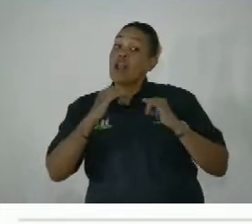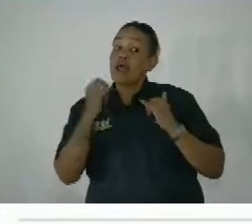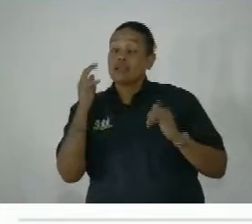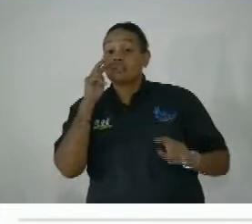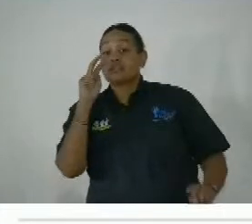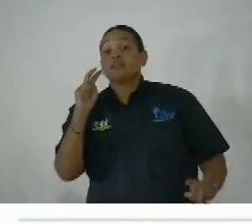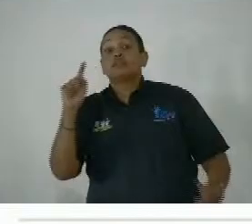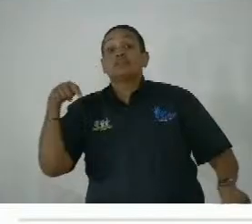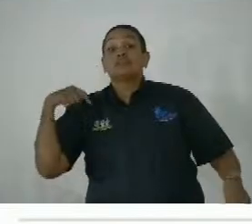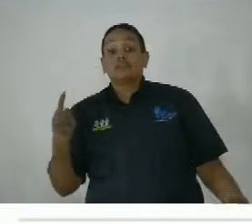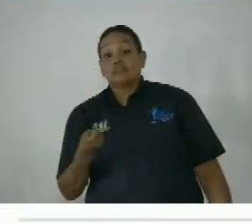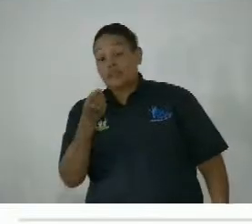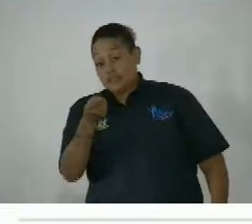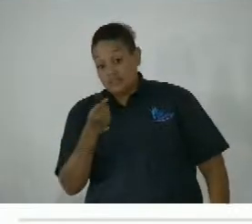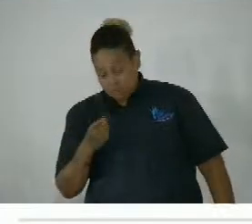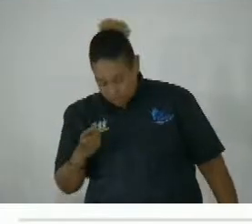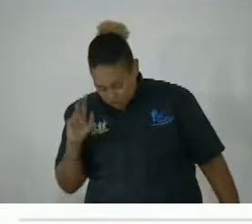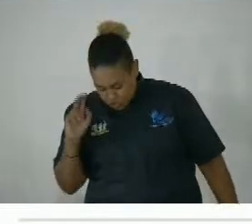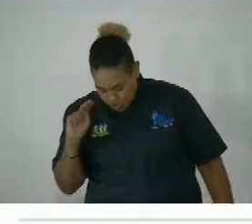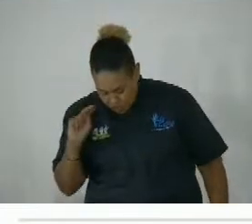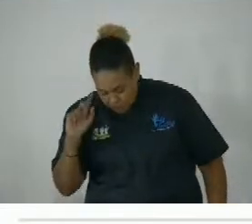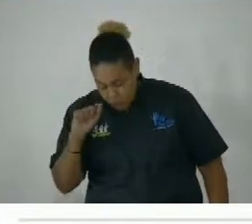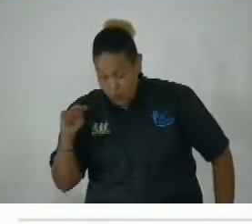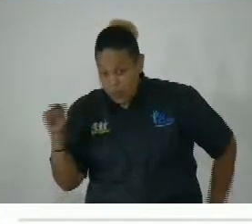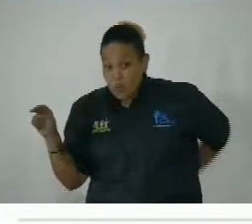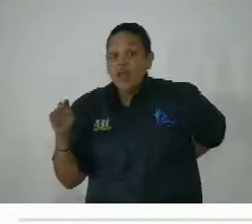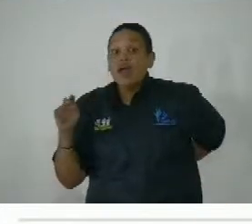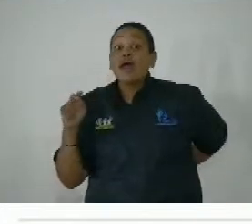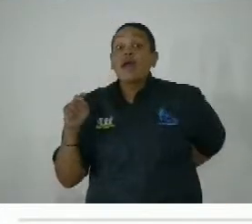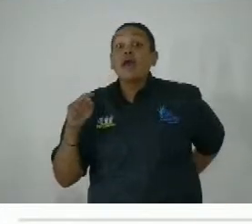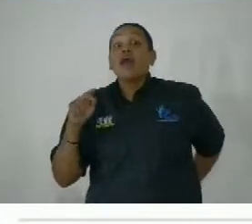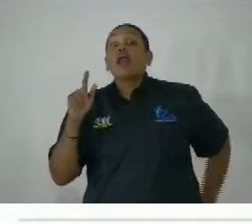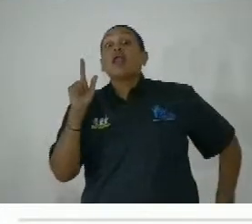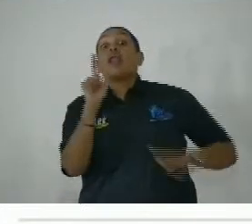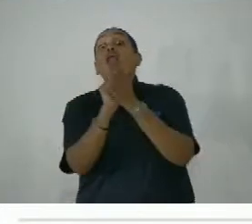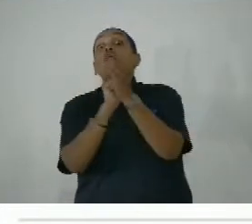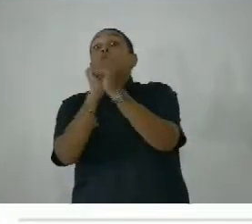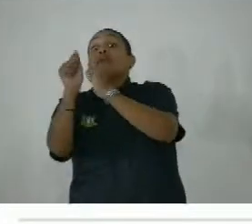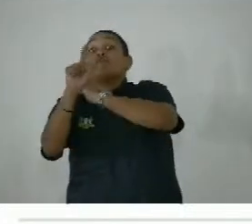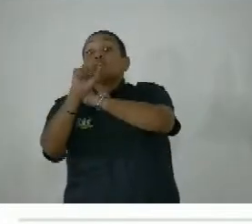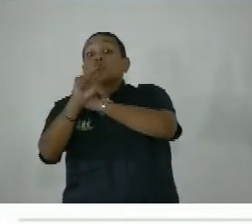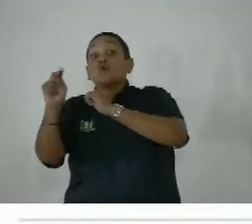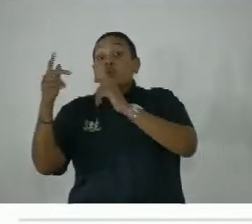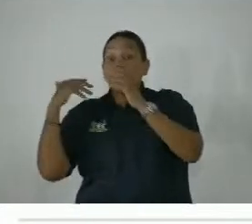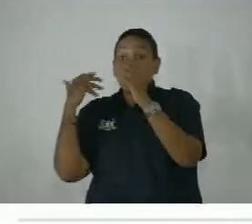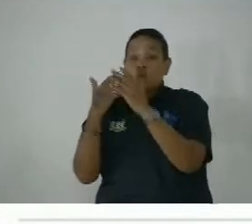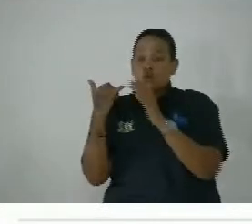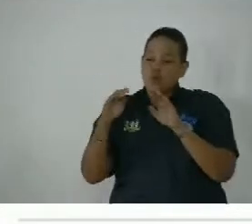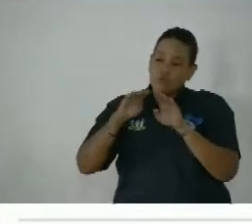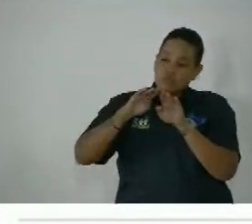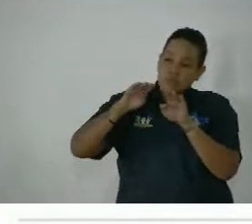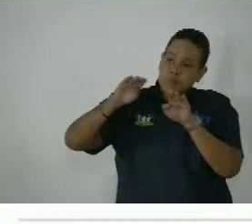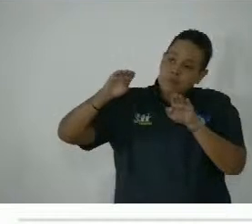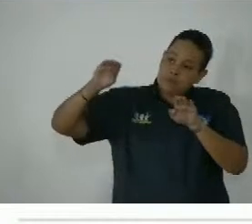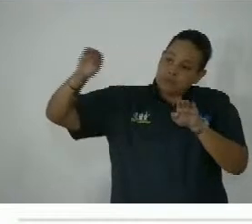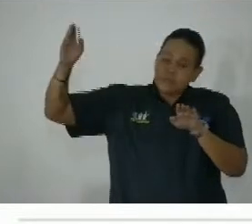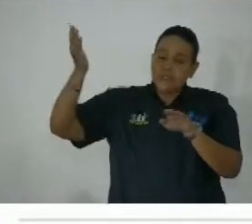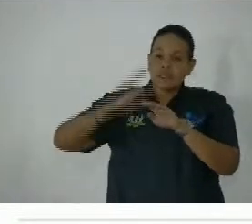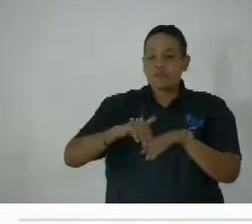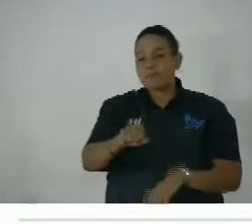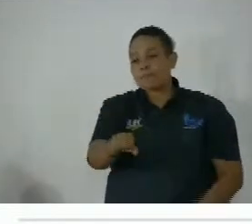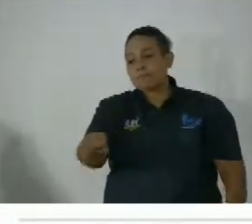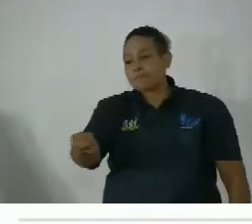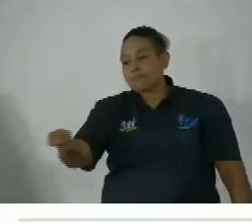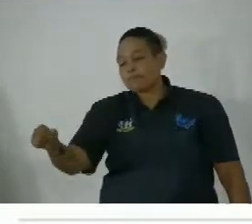since November, it really started November 2022 when the act was passed. But from 2022 until now, there's a steady increase in the number